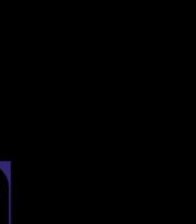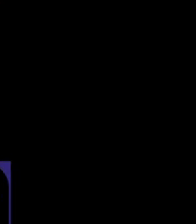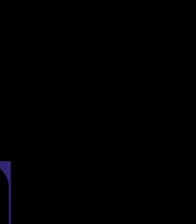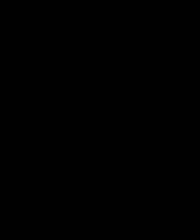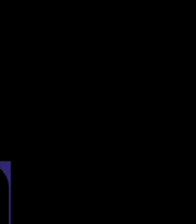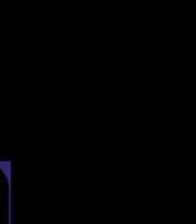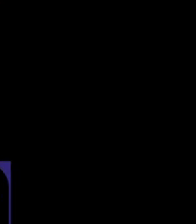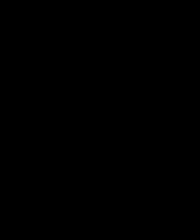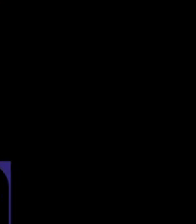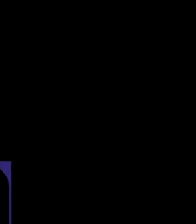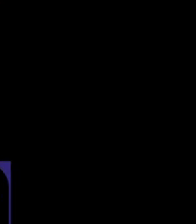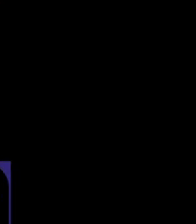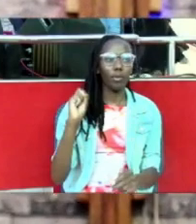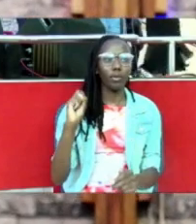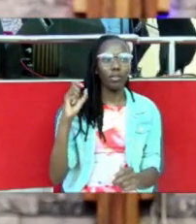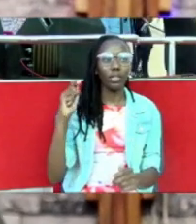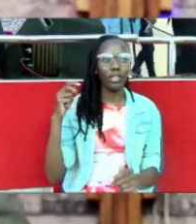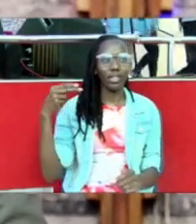I'm Stephen Njoroge Solomon.